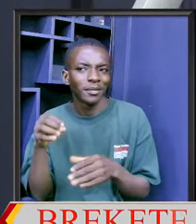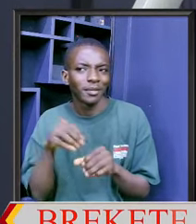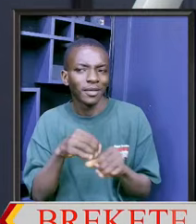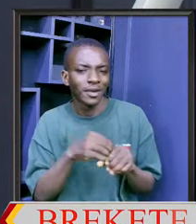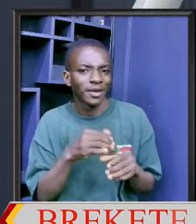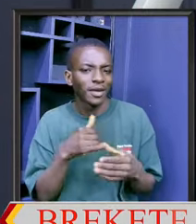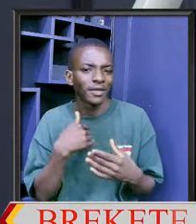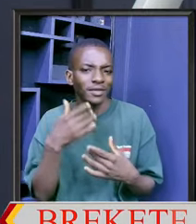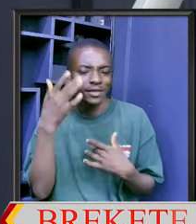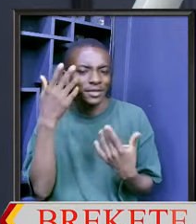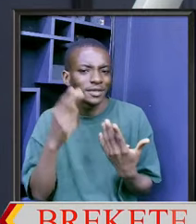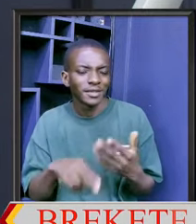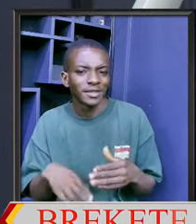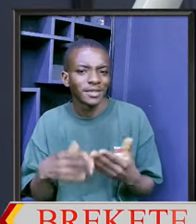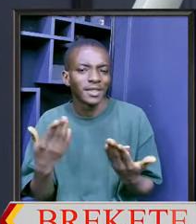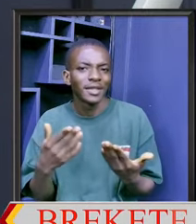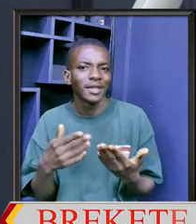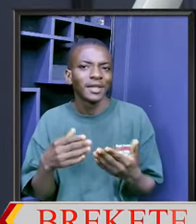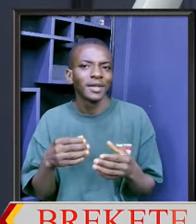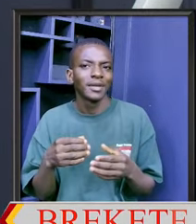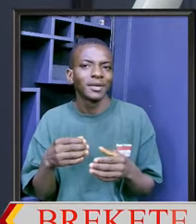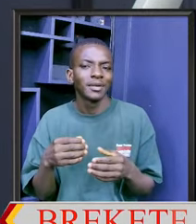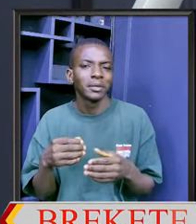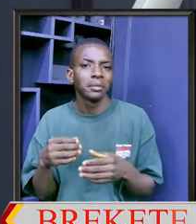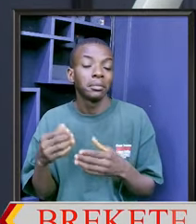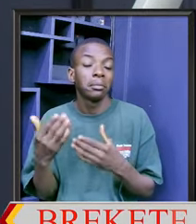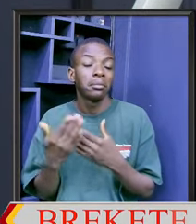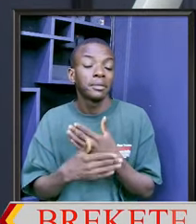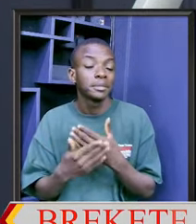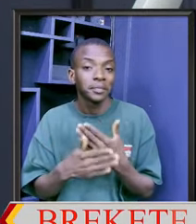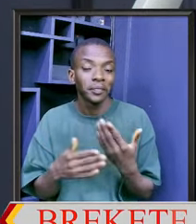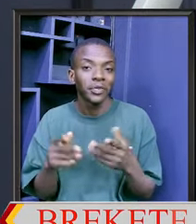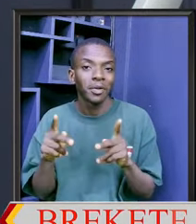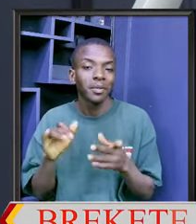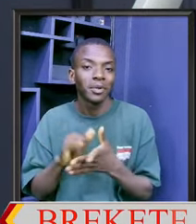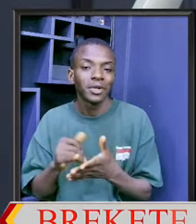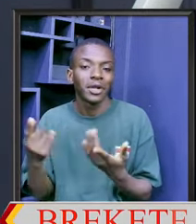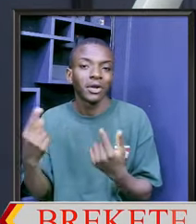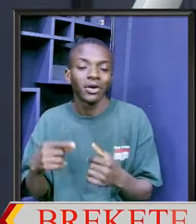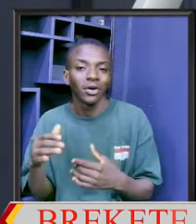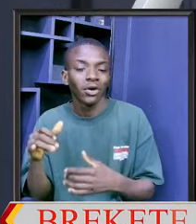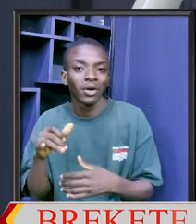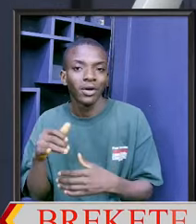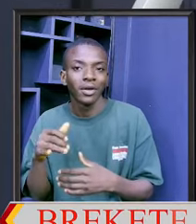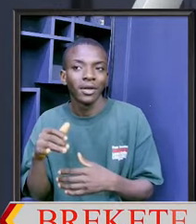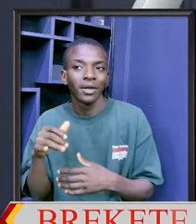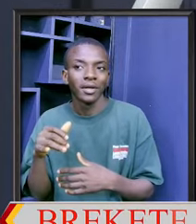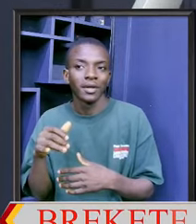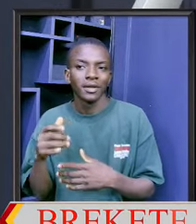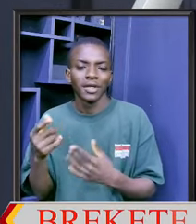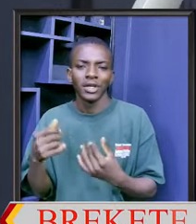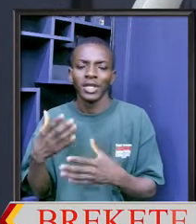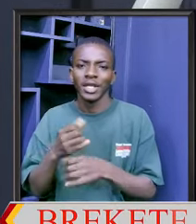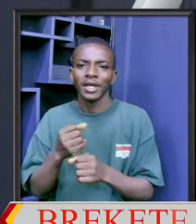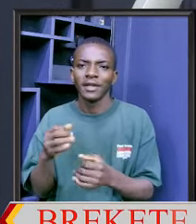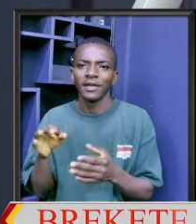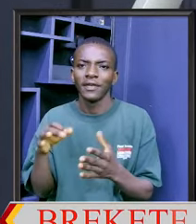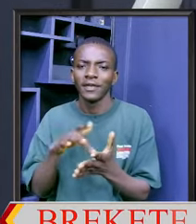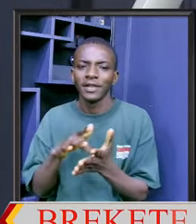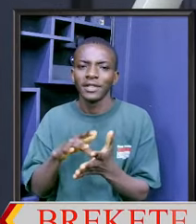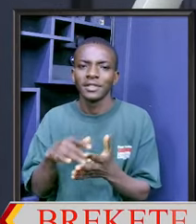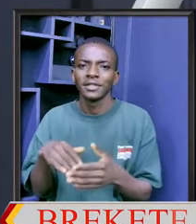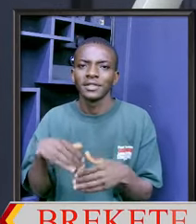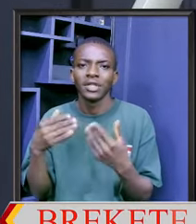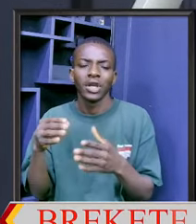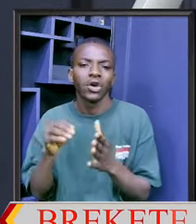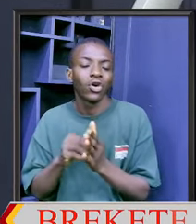get one sickness, enter and make you plant produce. The people where can collect organic fertilizer